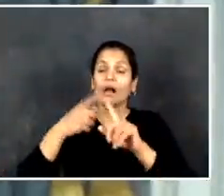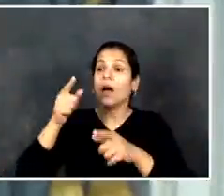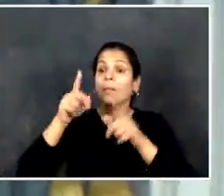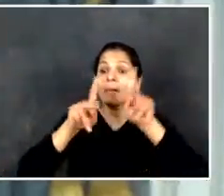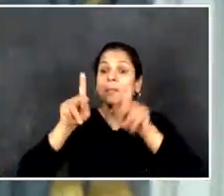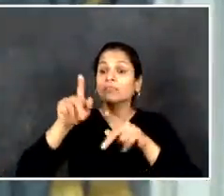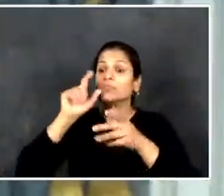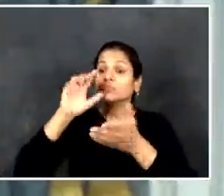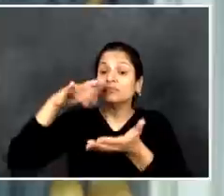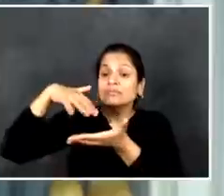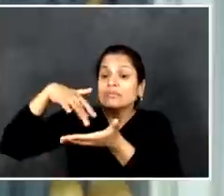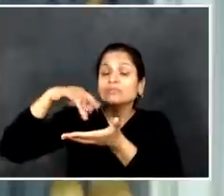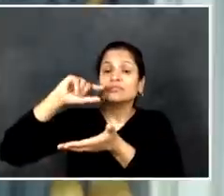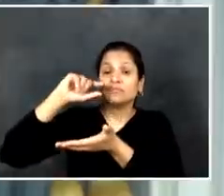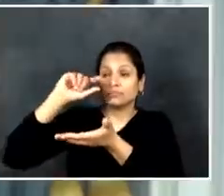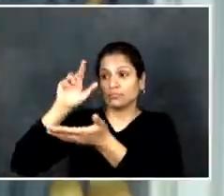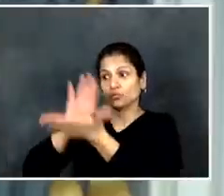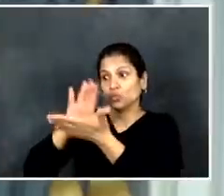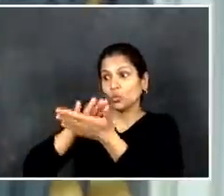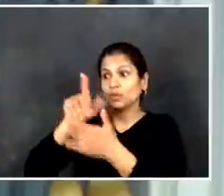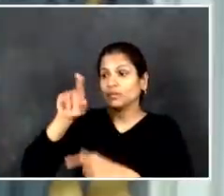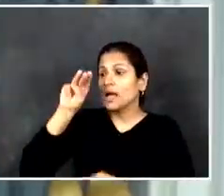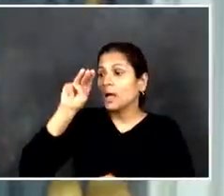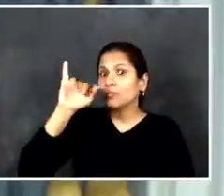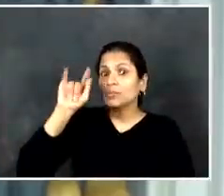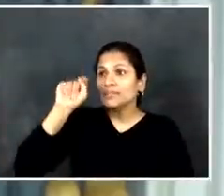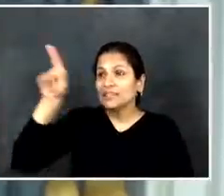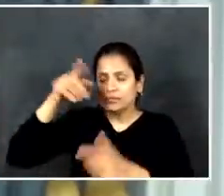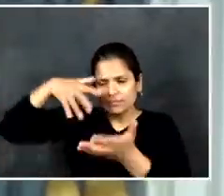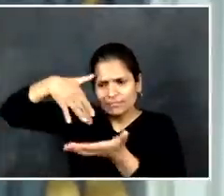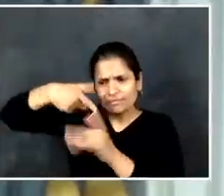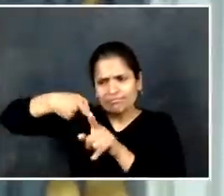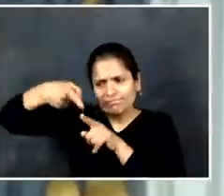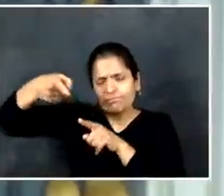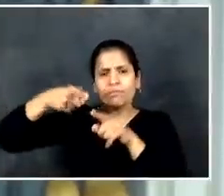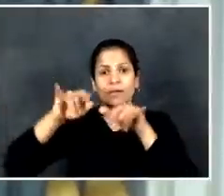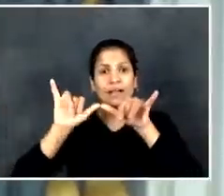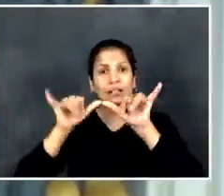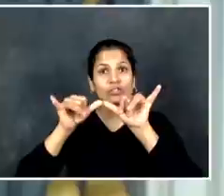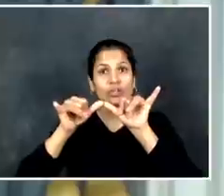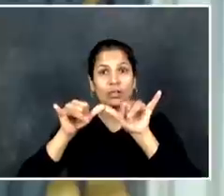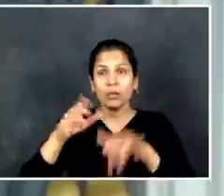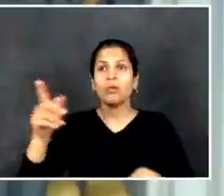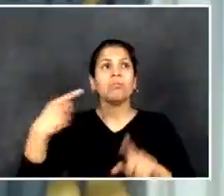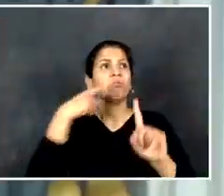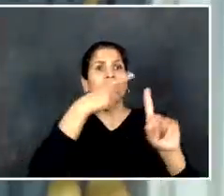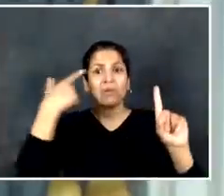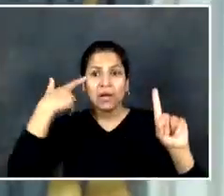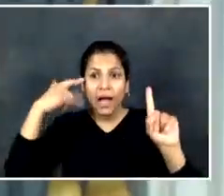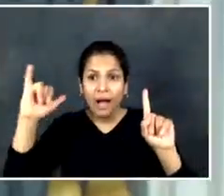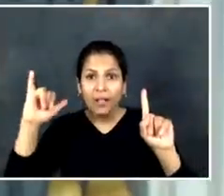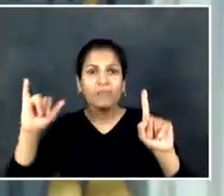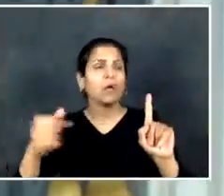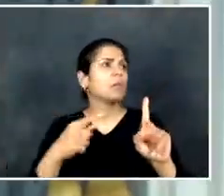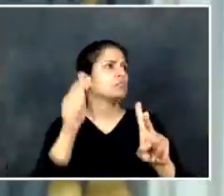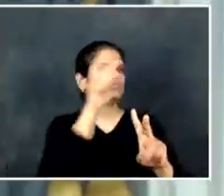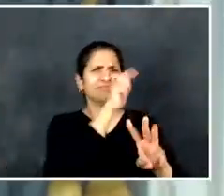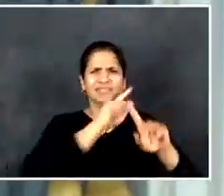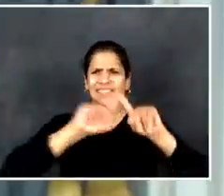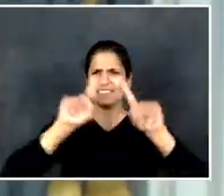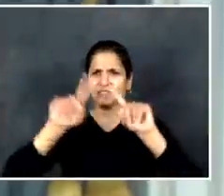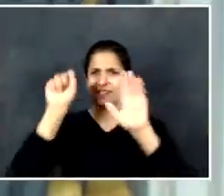New York to help us work on the software for the device. And so I do think this is about the